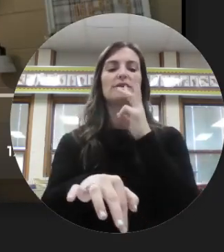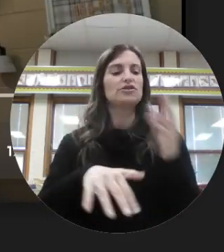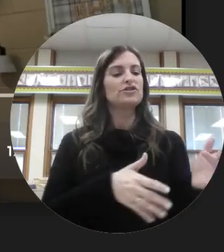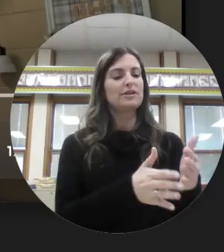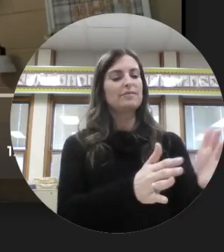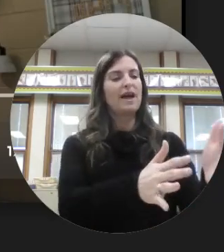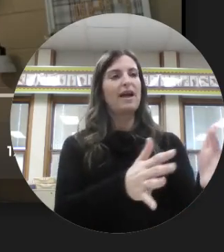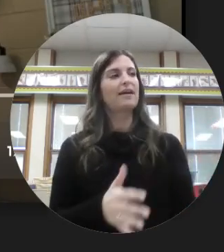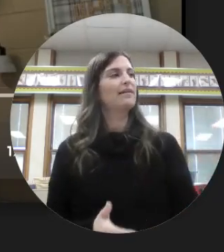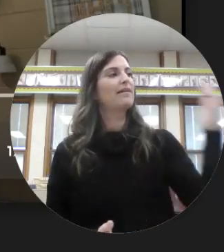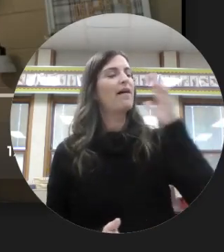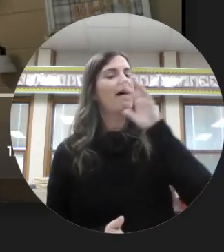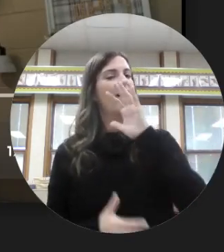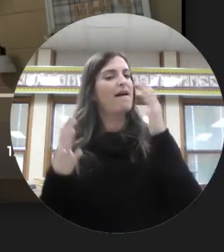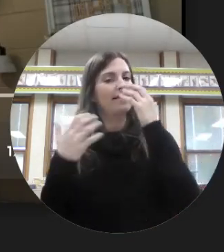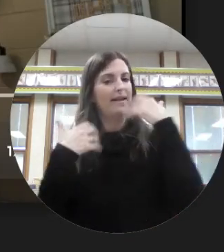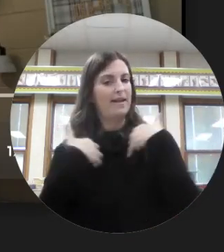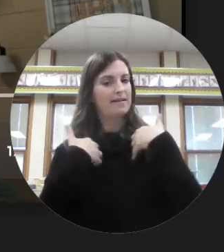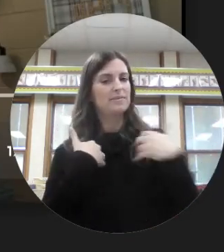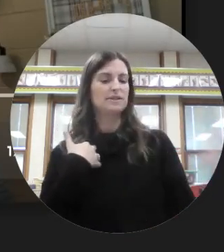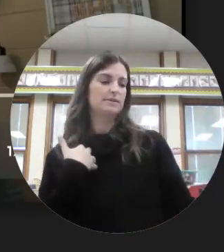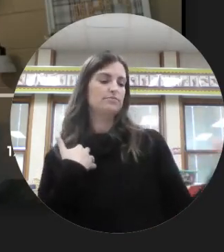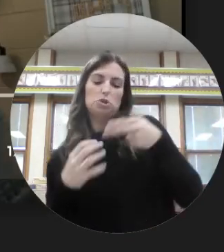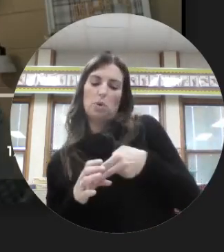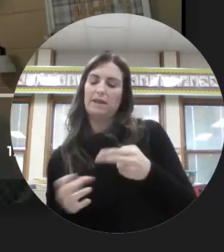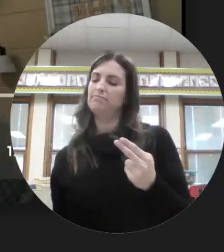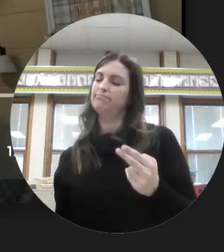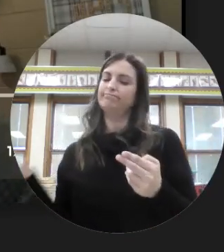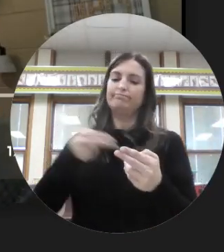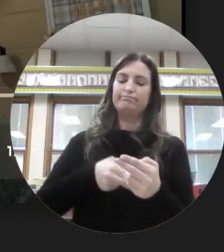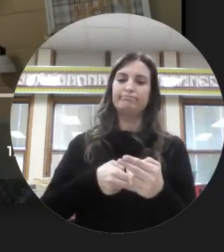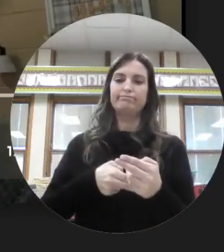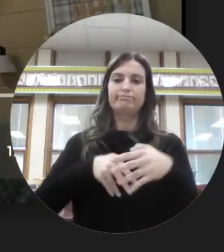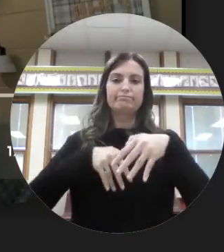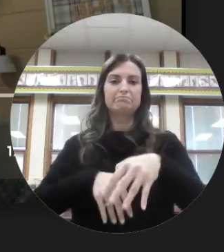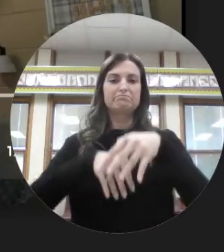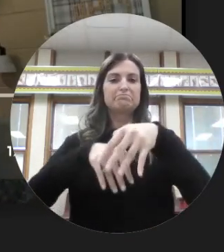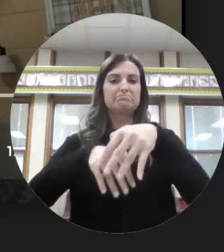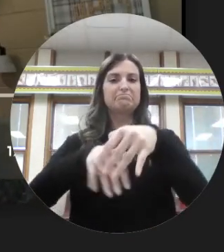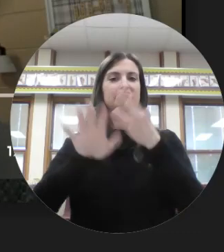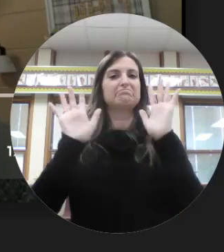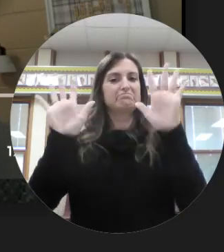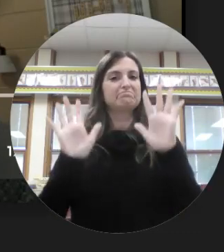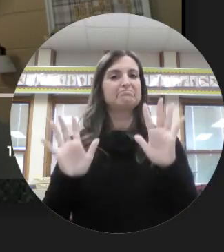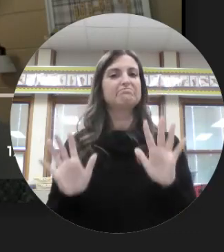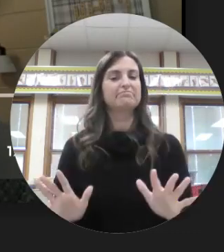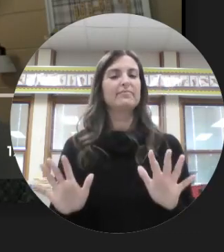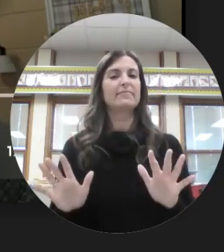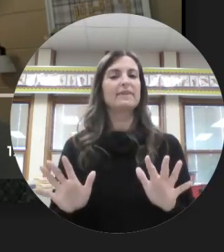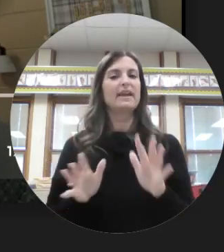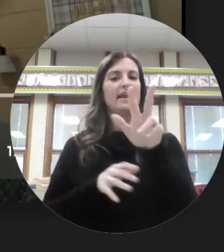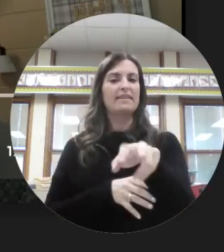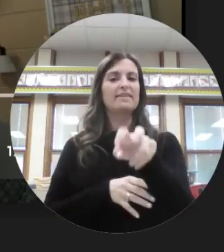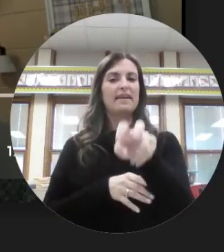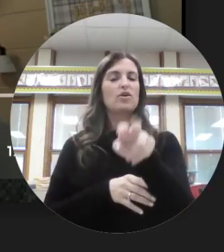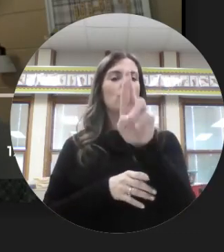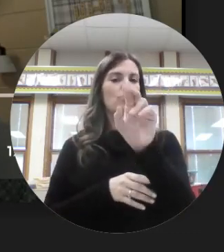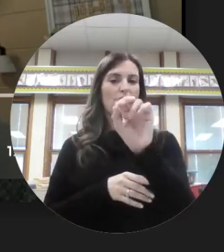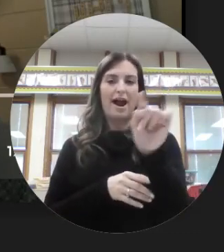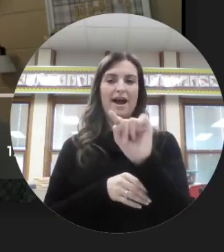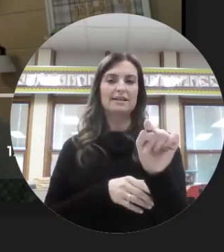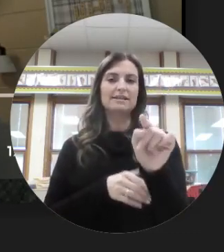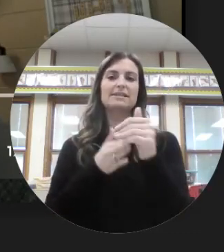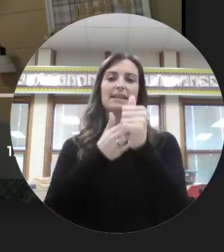and more curious animals as they went. It was the grandest parade of wildlife anyone had ever seen, and leading the way was our robot Roz.